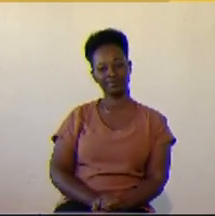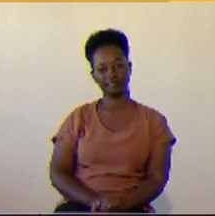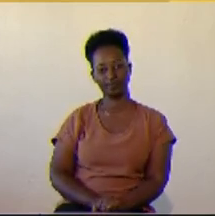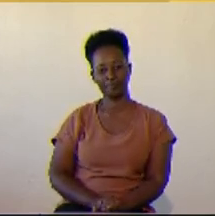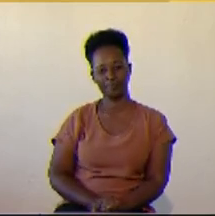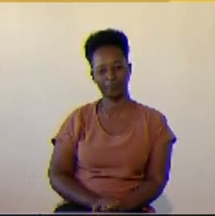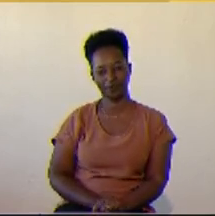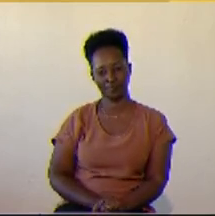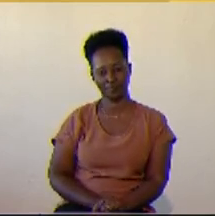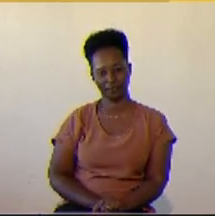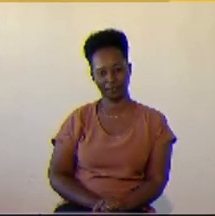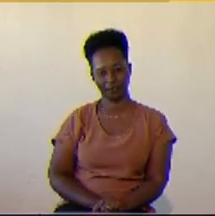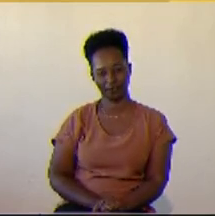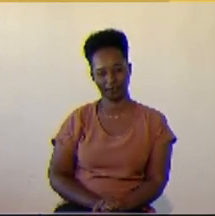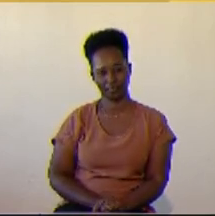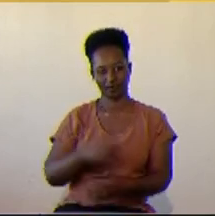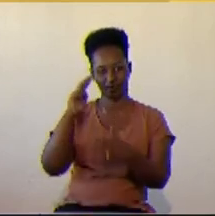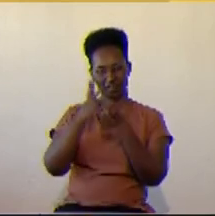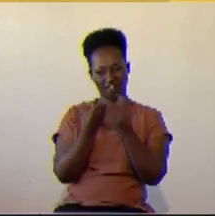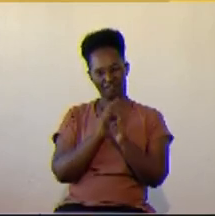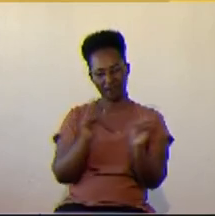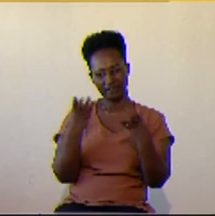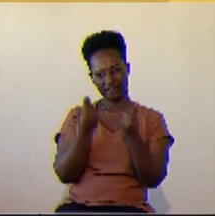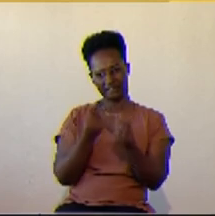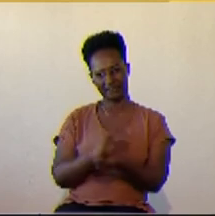Okay? Quite very easy.